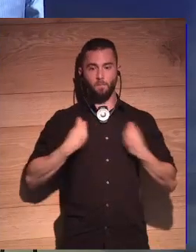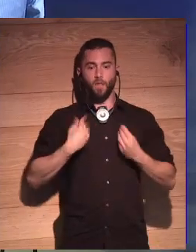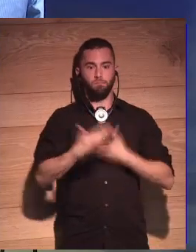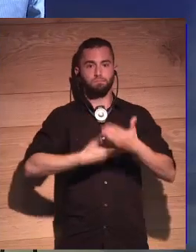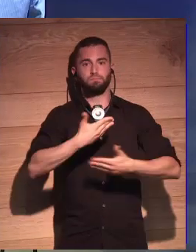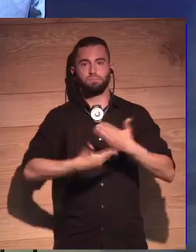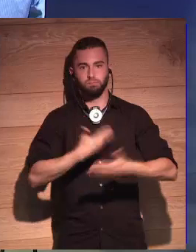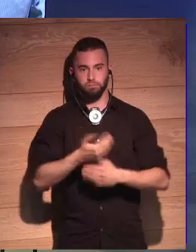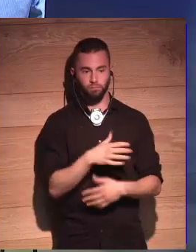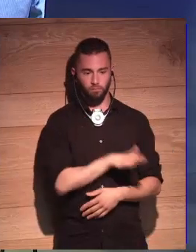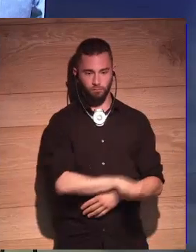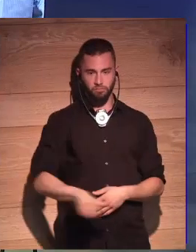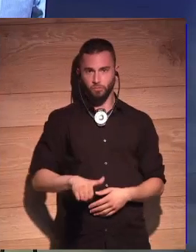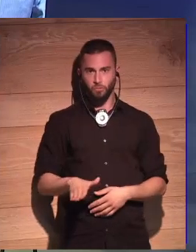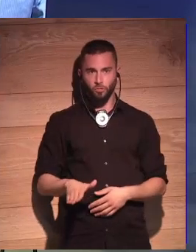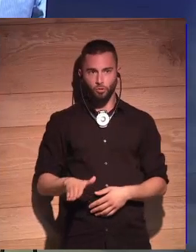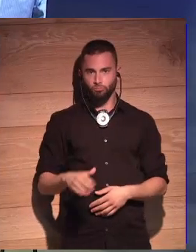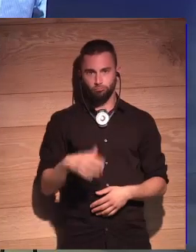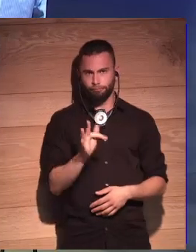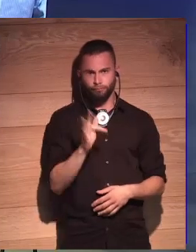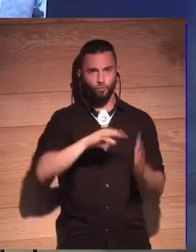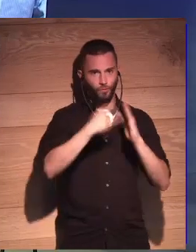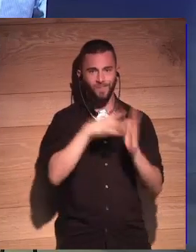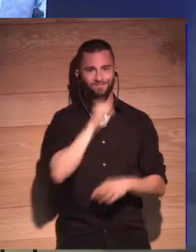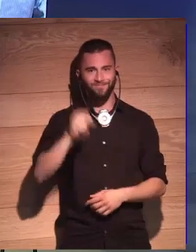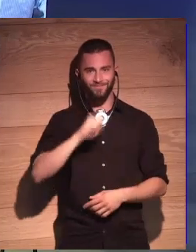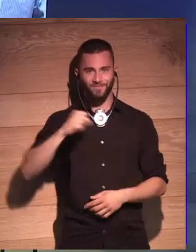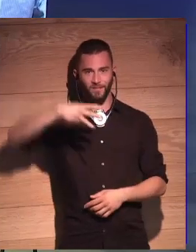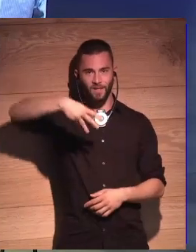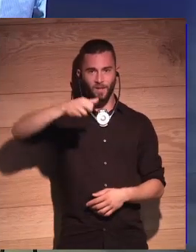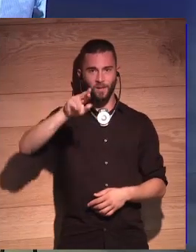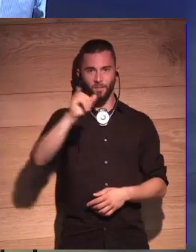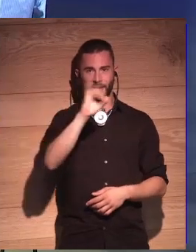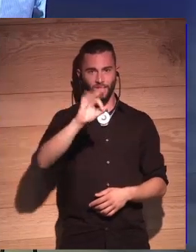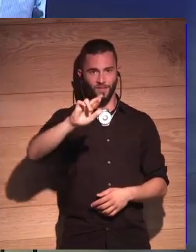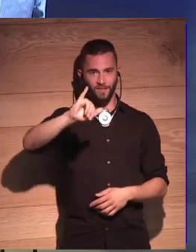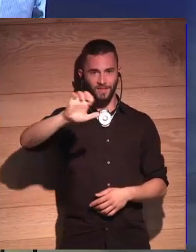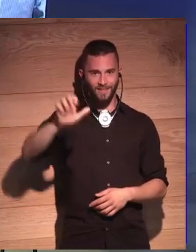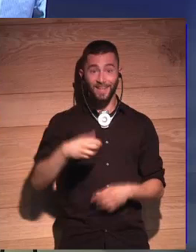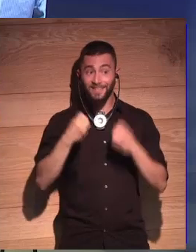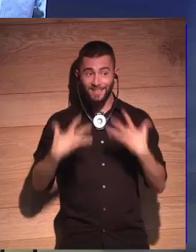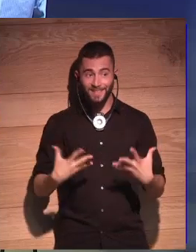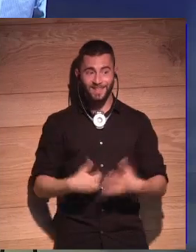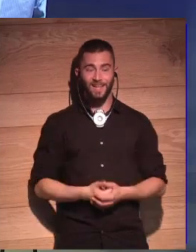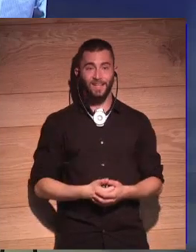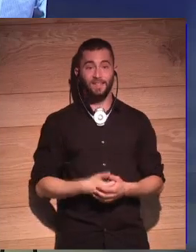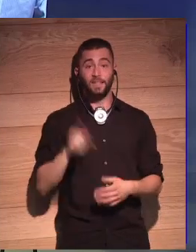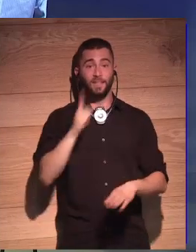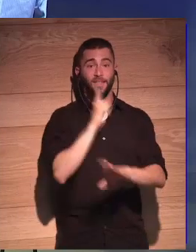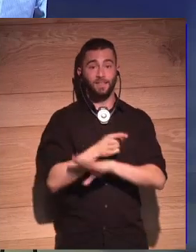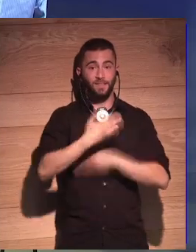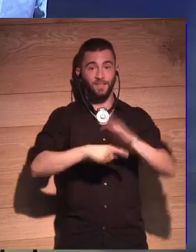You can use this app to add some sheets so that children can use them to draw in